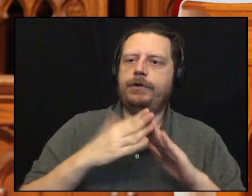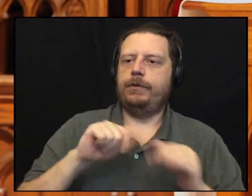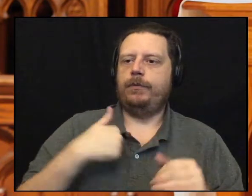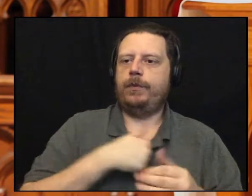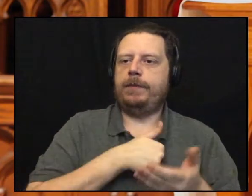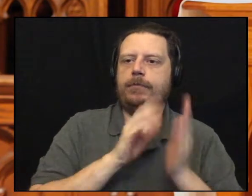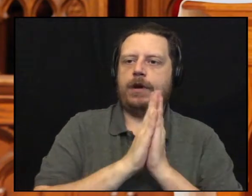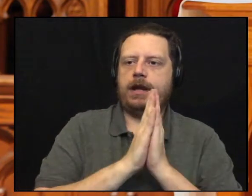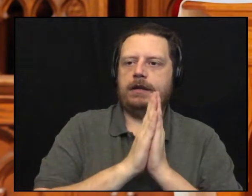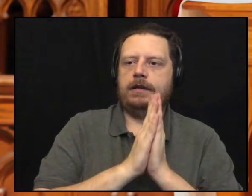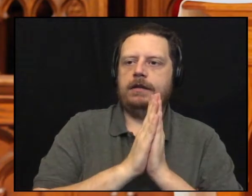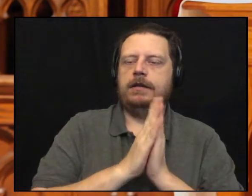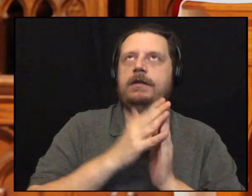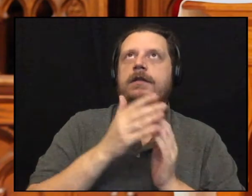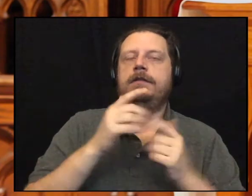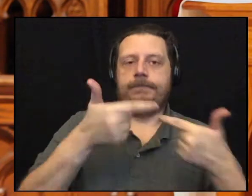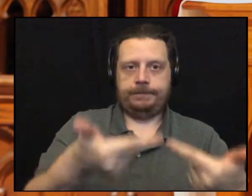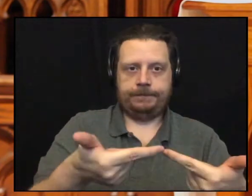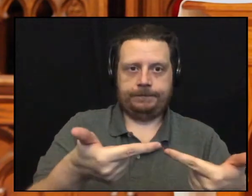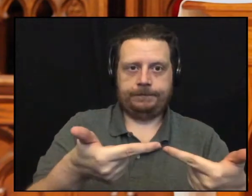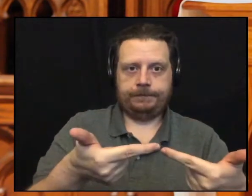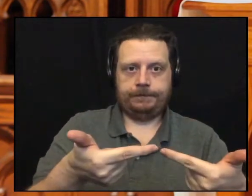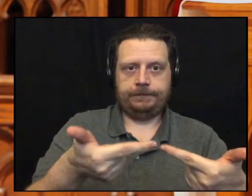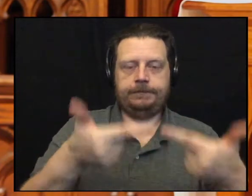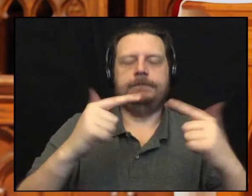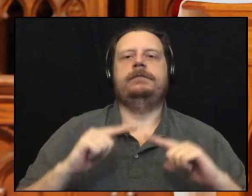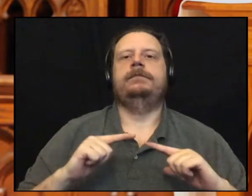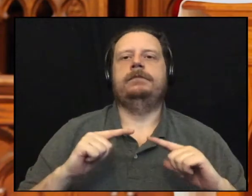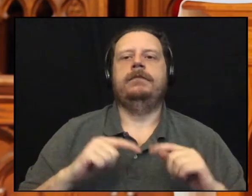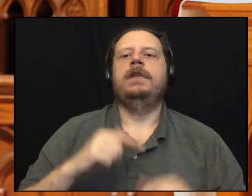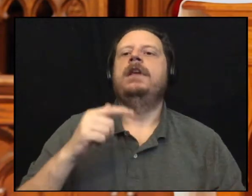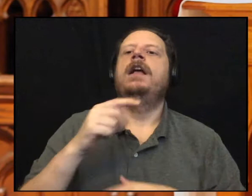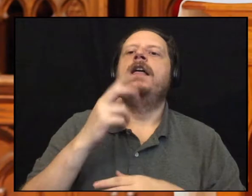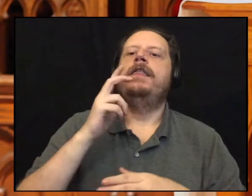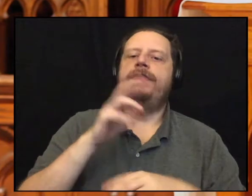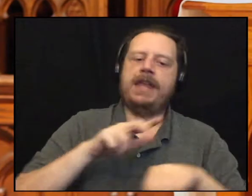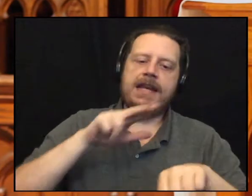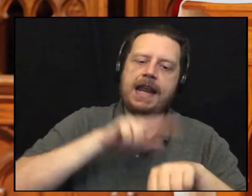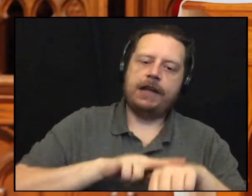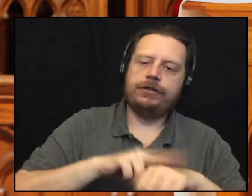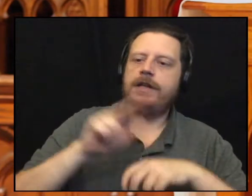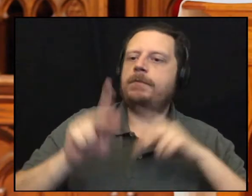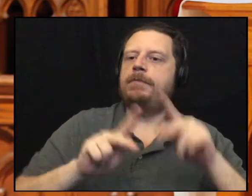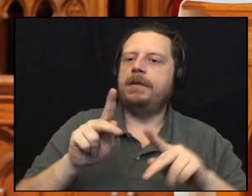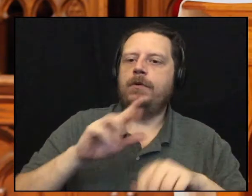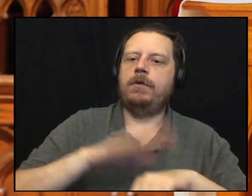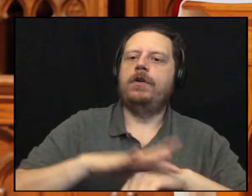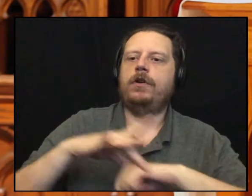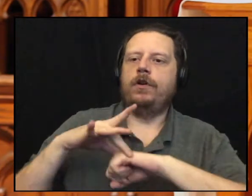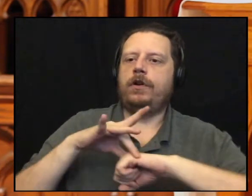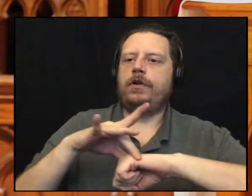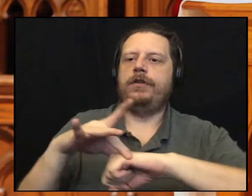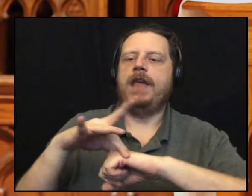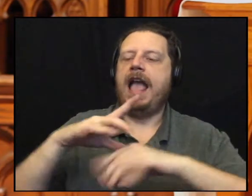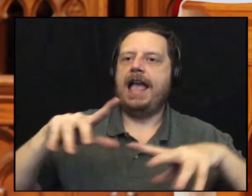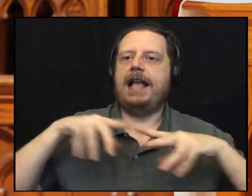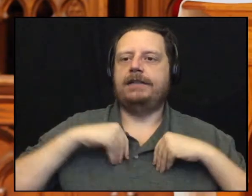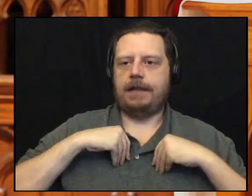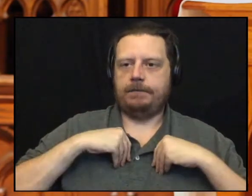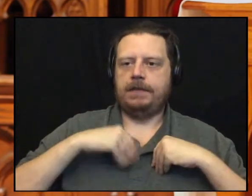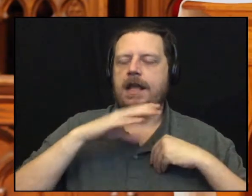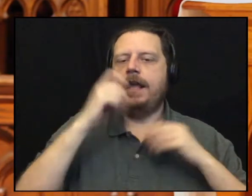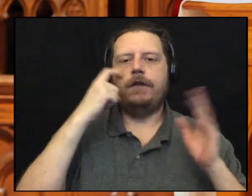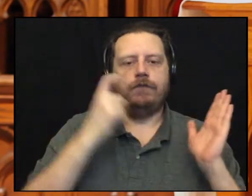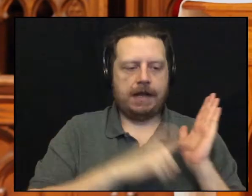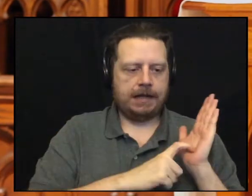God receive our prayer. That the nations and peoples of the earth may accept and